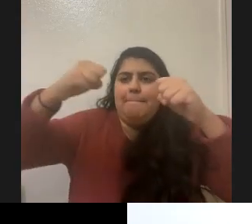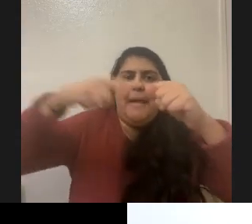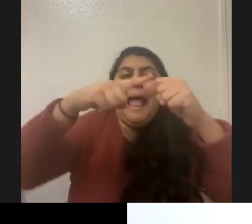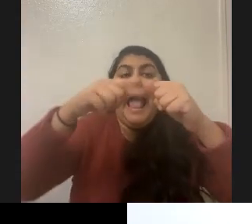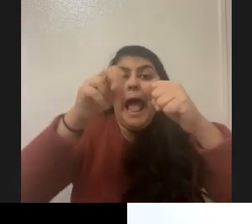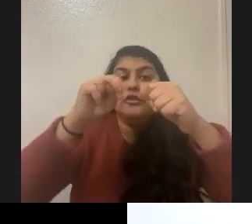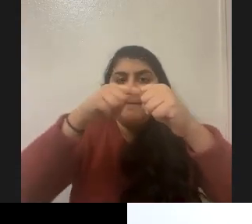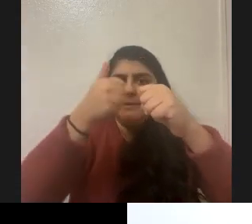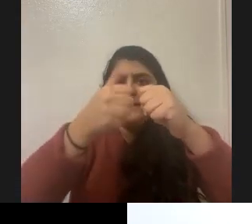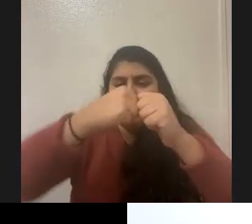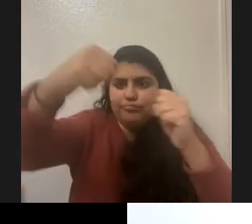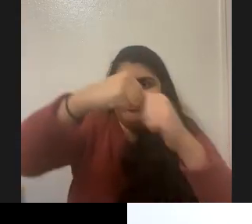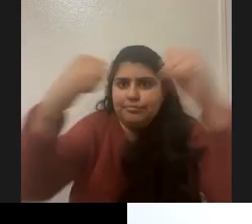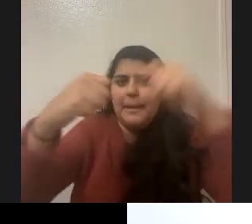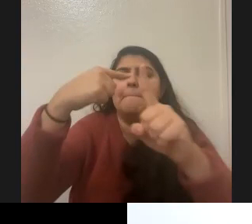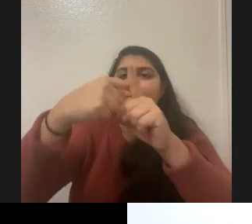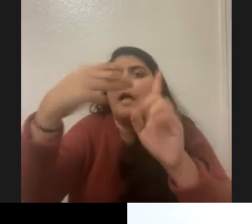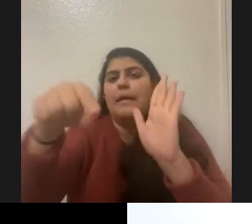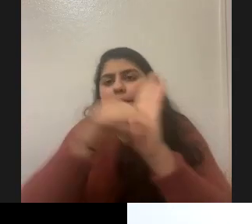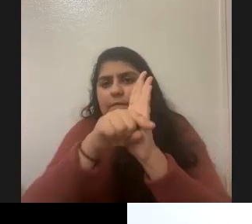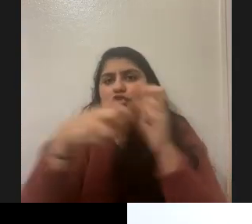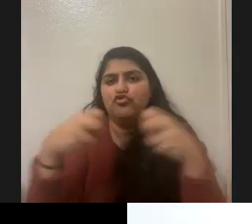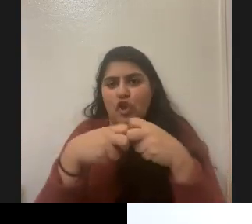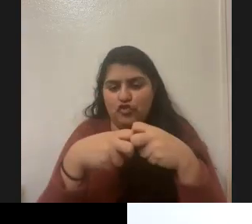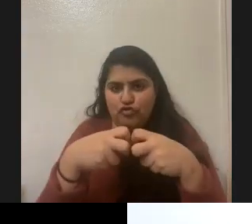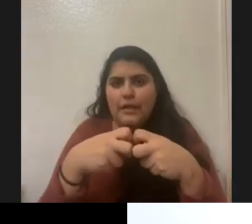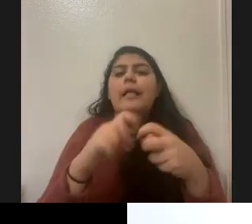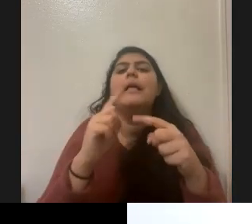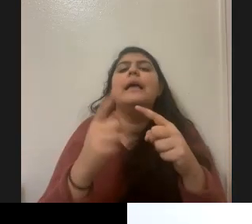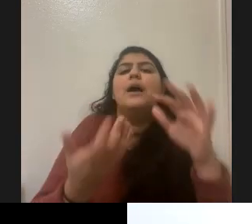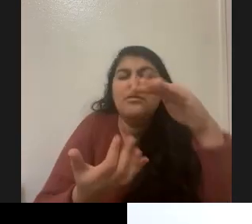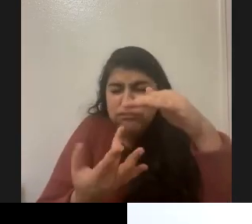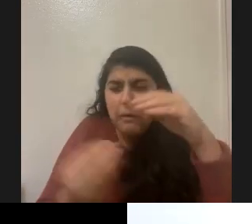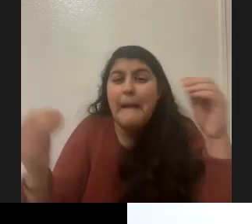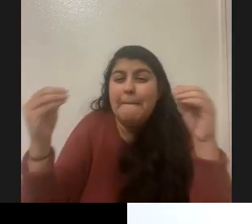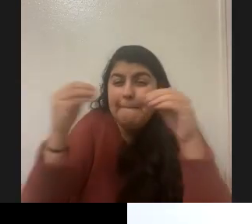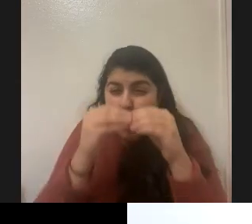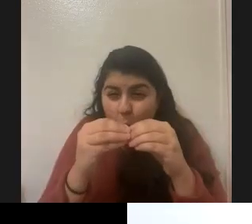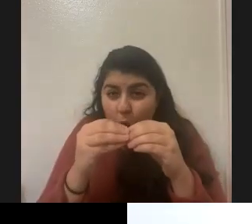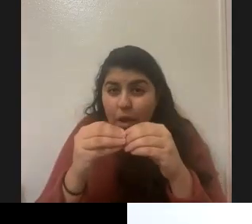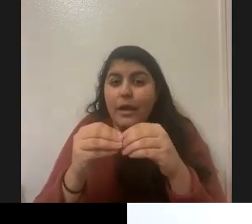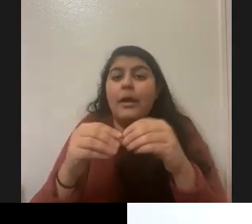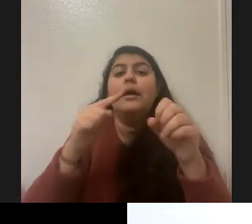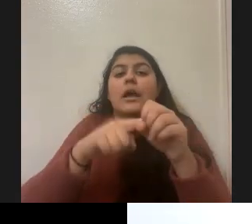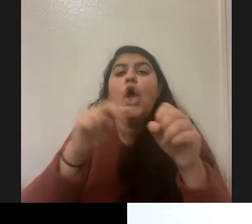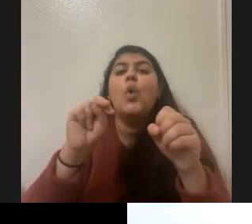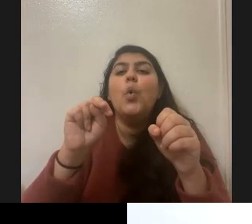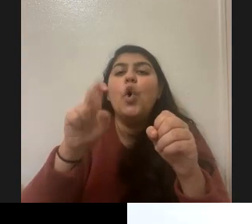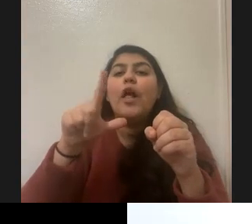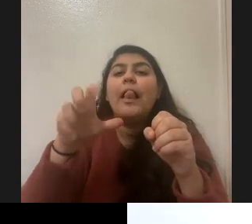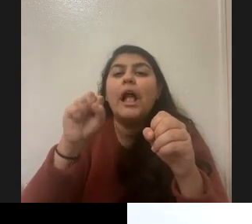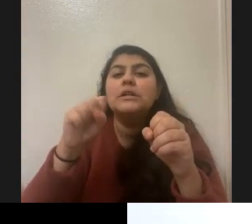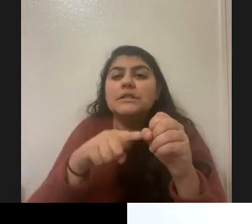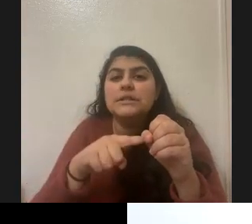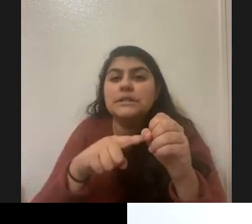into a positive charge and a negative charge. So if you heat that up even more, your nucleus, what I mentioned,